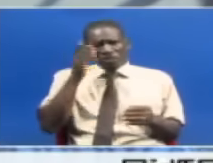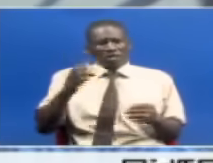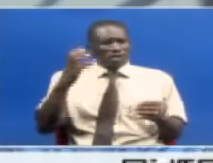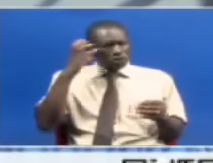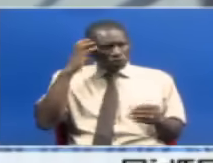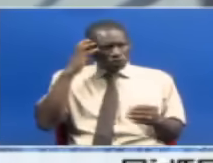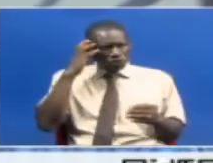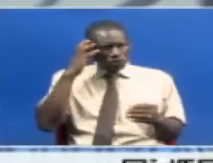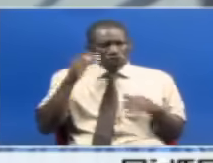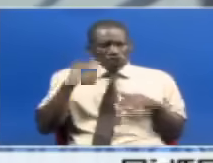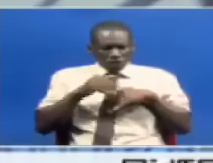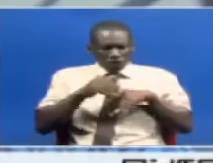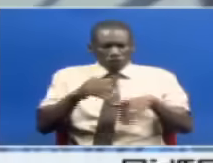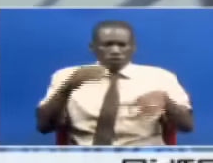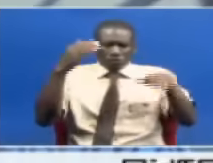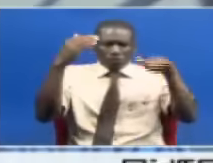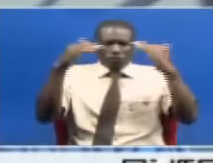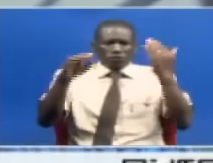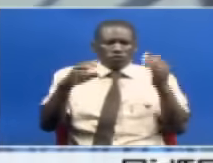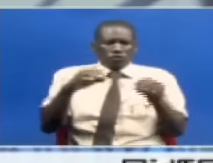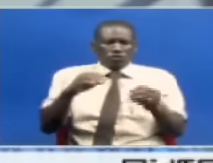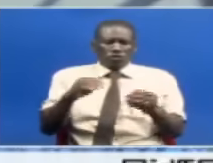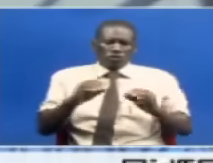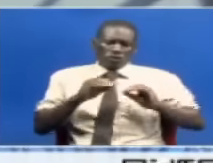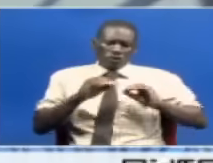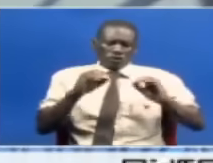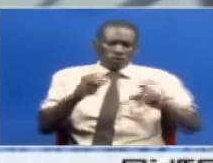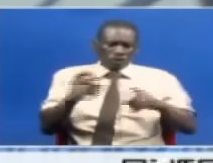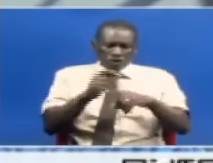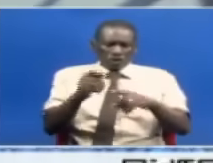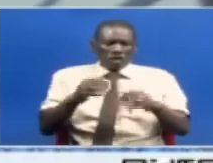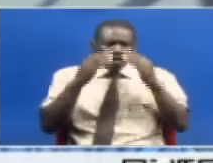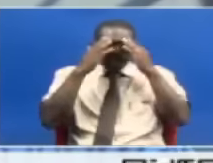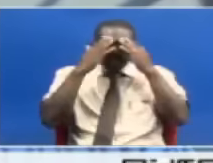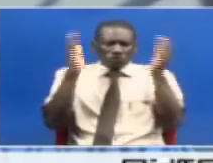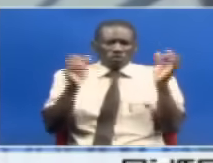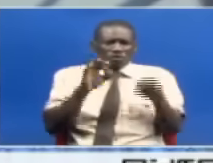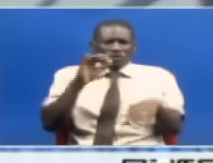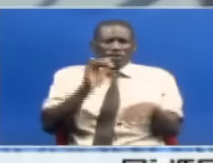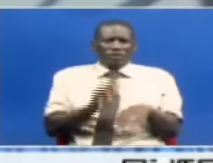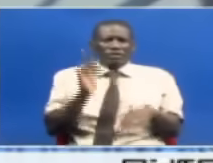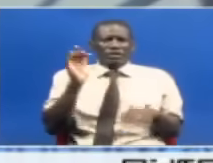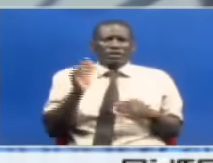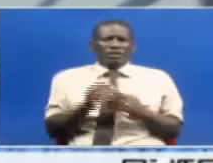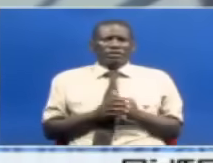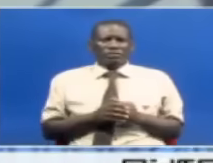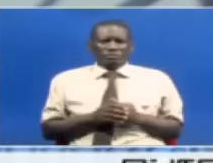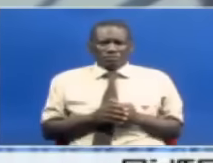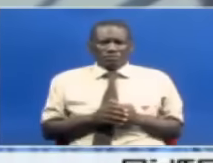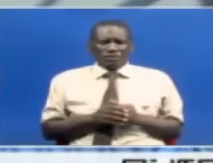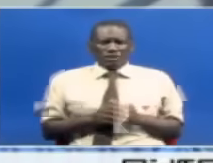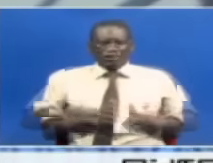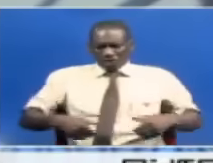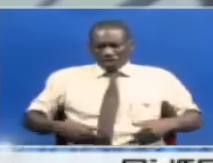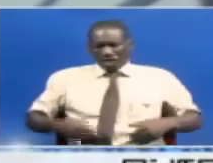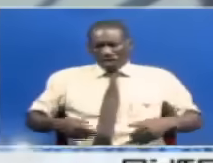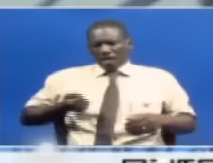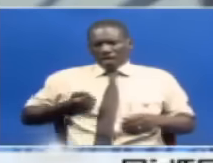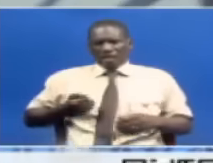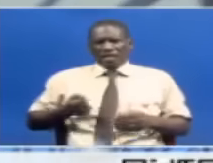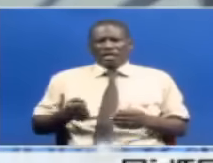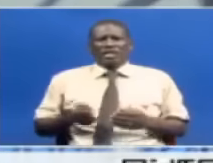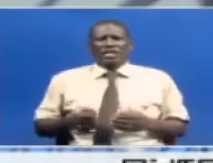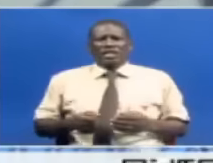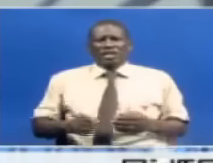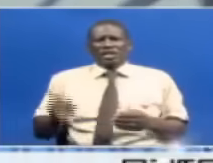pursuing their career courses. I don't know if they are going to be affected. The young lady, she is in